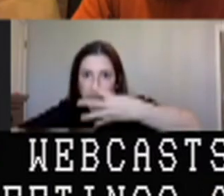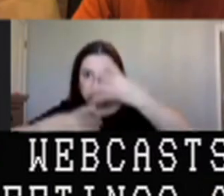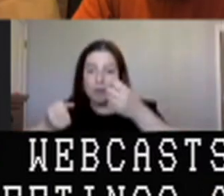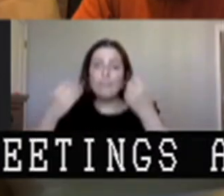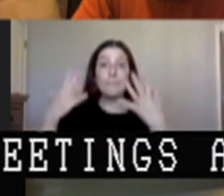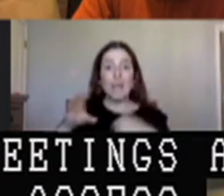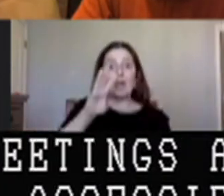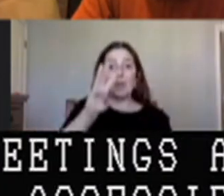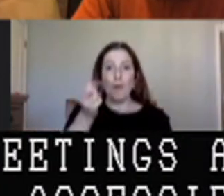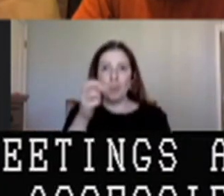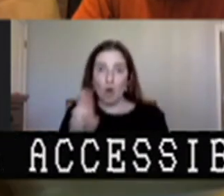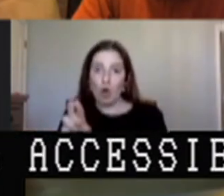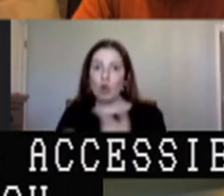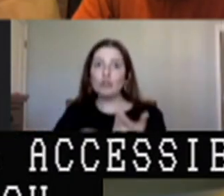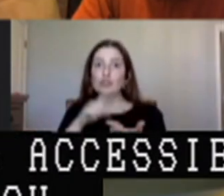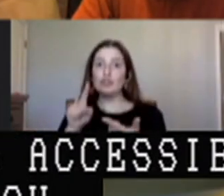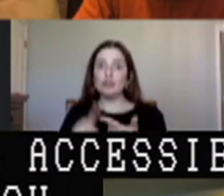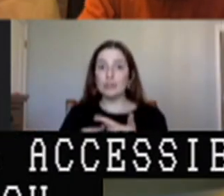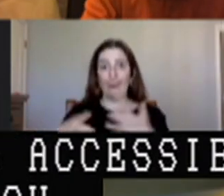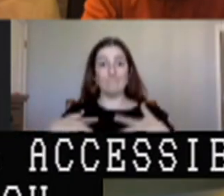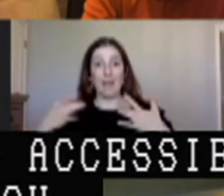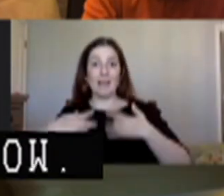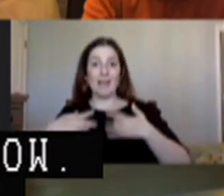tomorrow. Great.